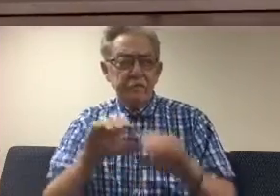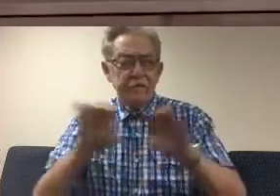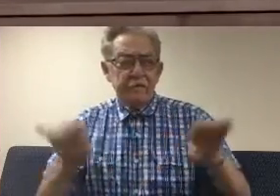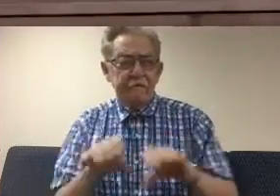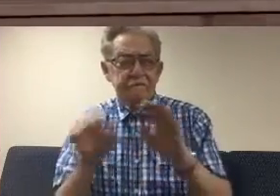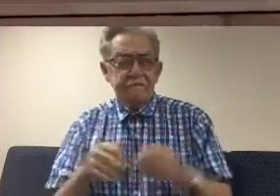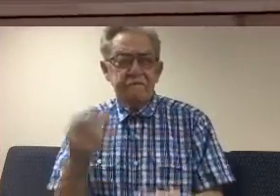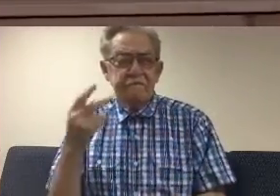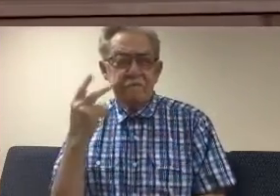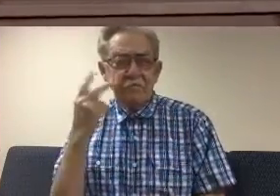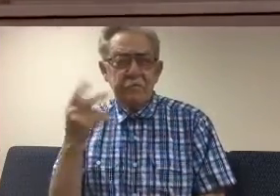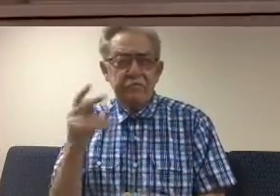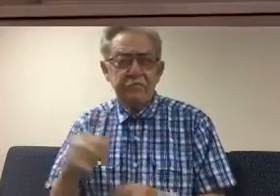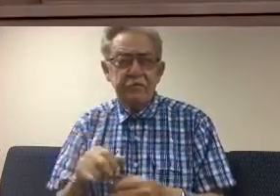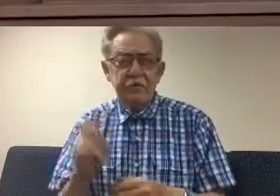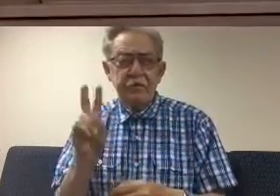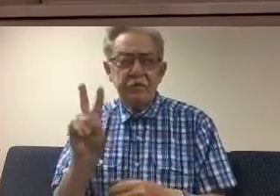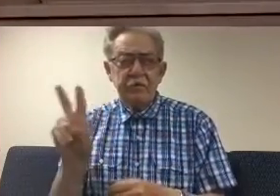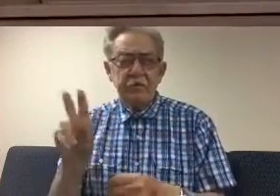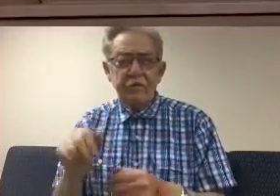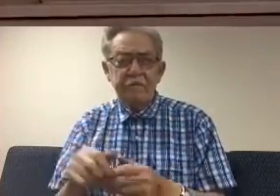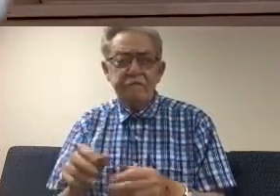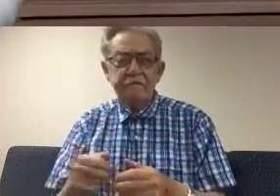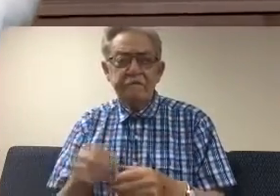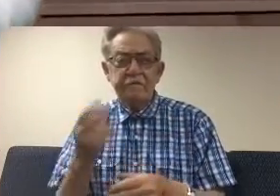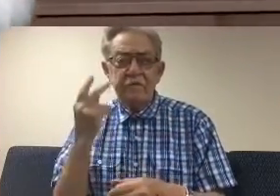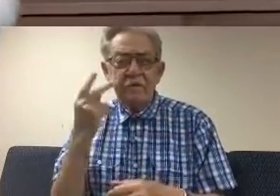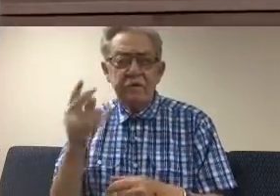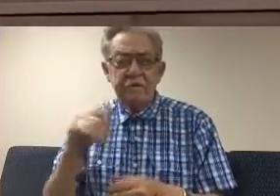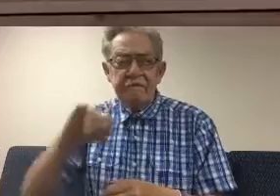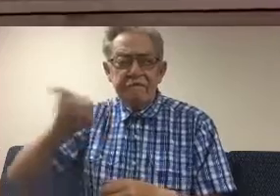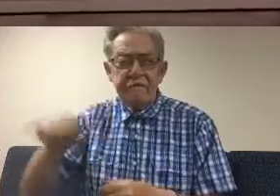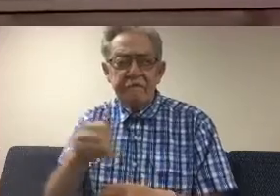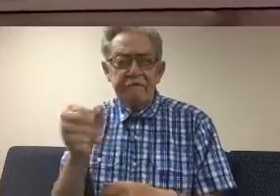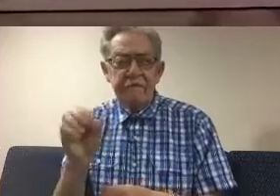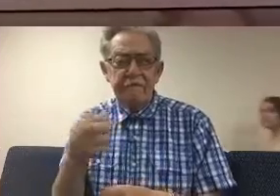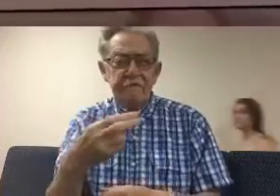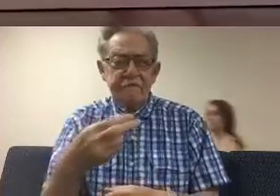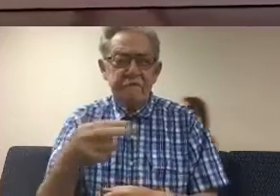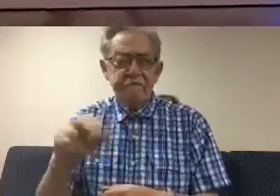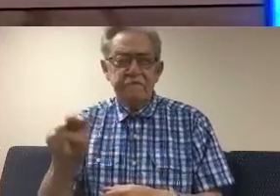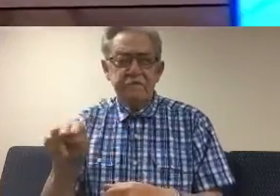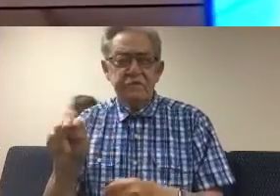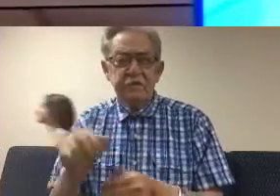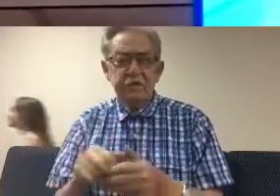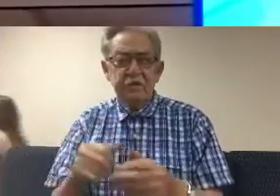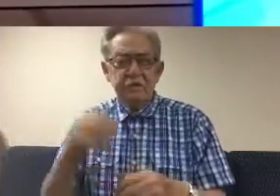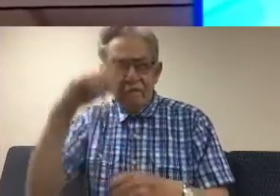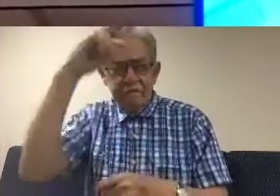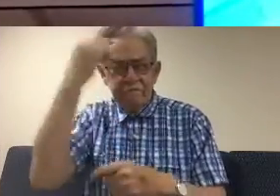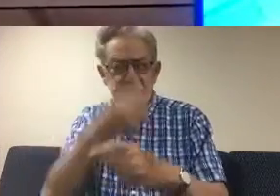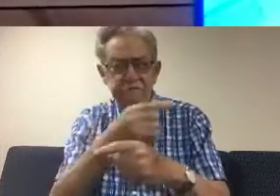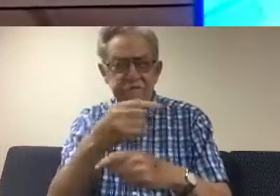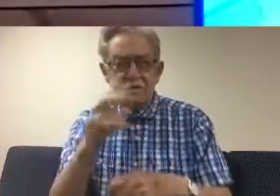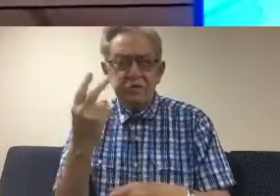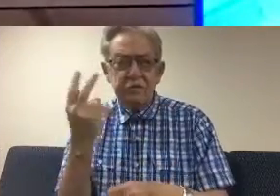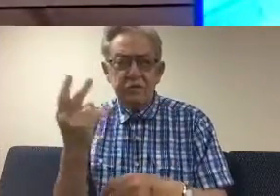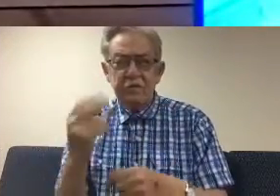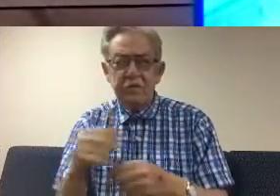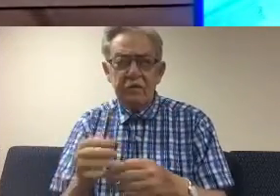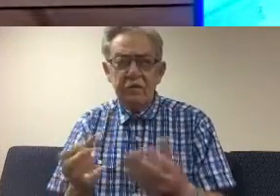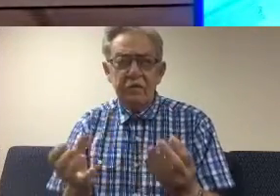we saw of these two, when we see John and his brother, we see two that are kind of wanting